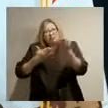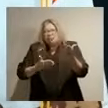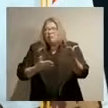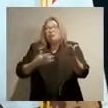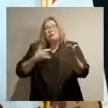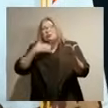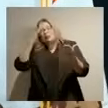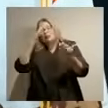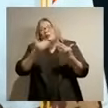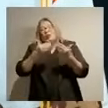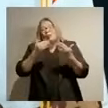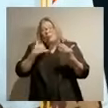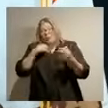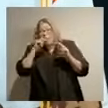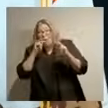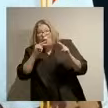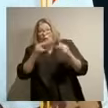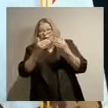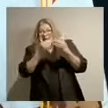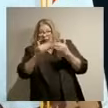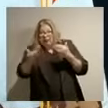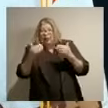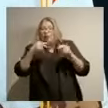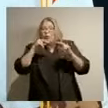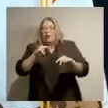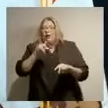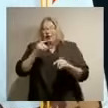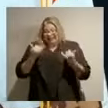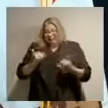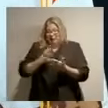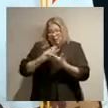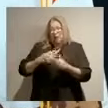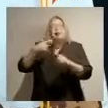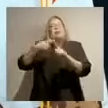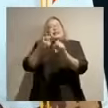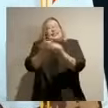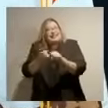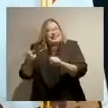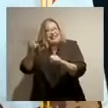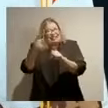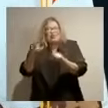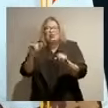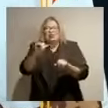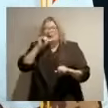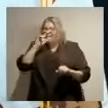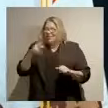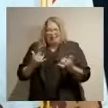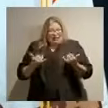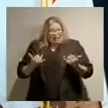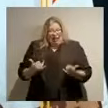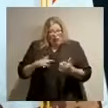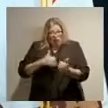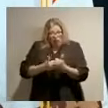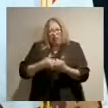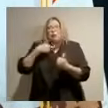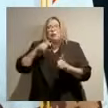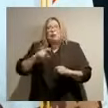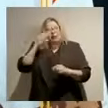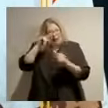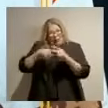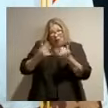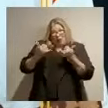budget year plus one. We have to be mindful, not just of the short-term challenge, but we've got to address